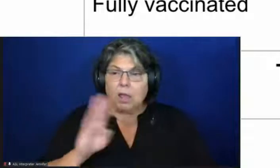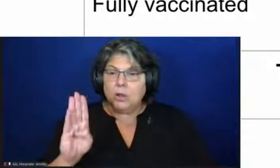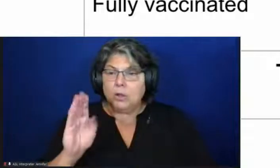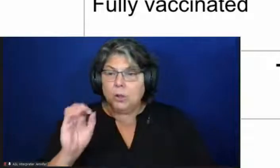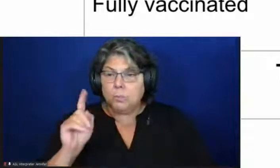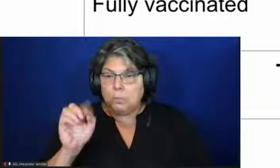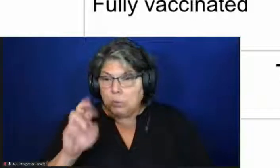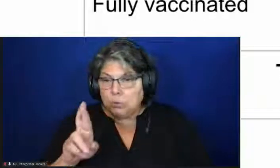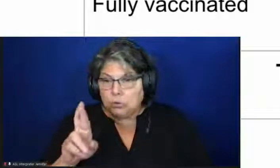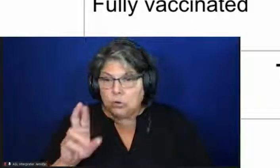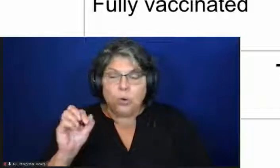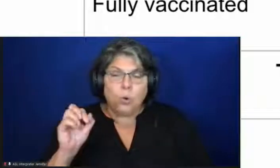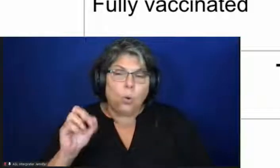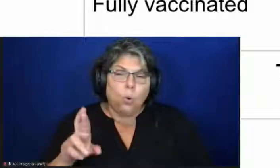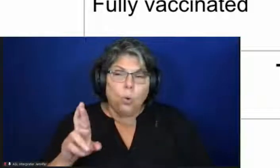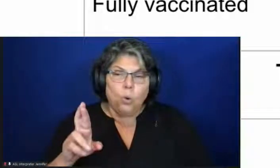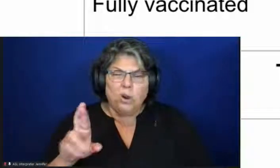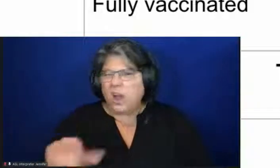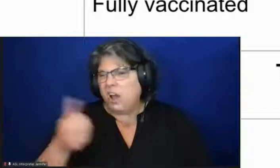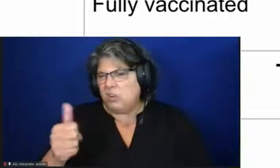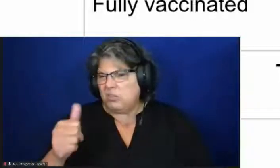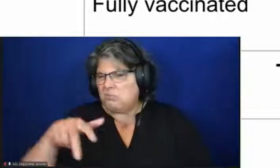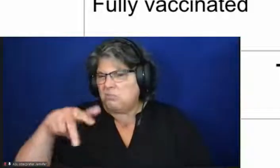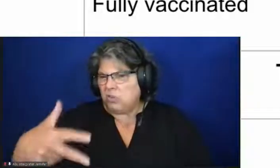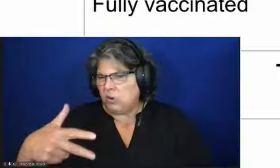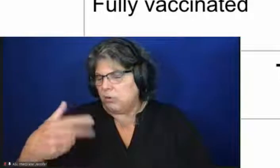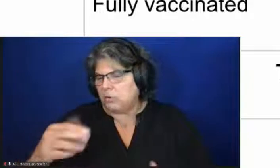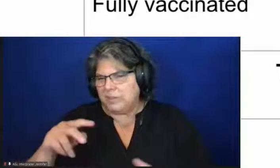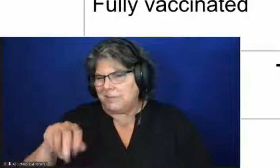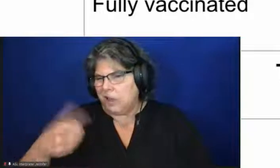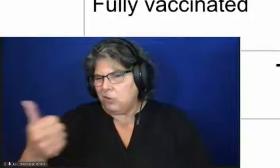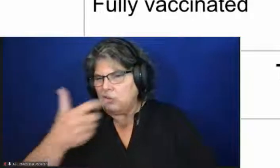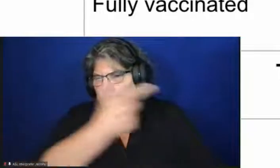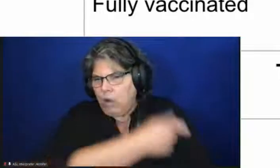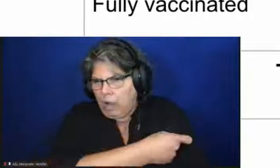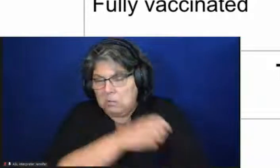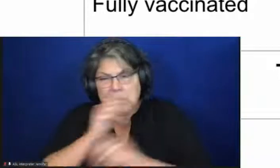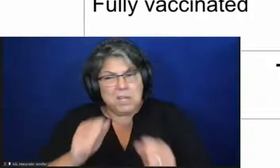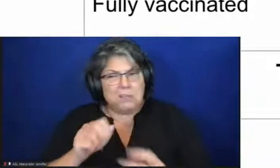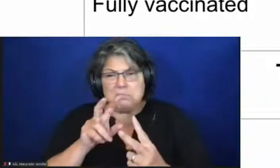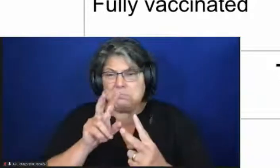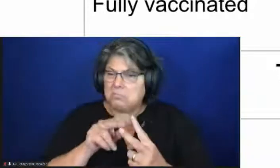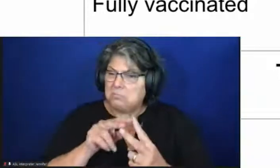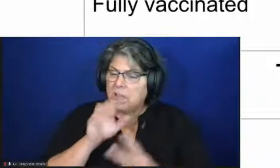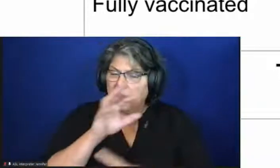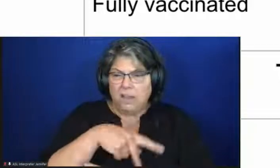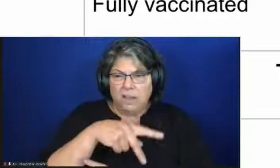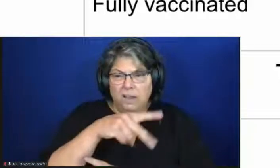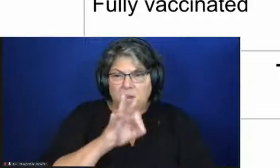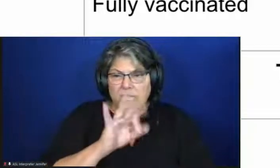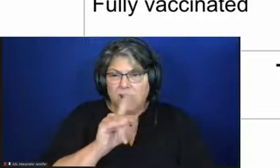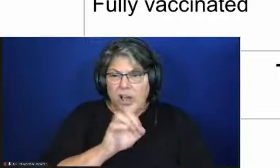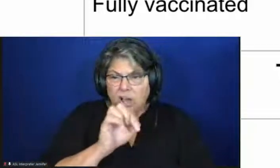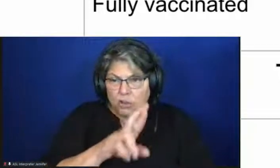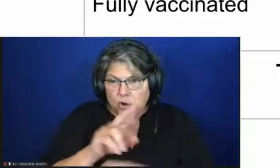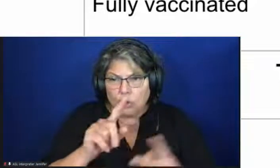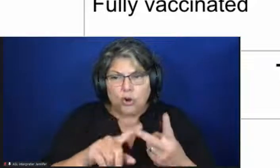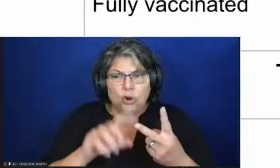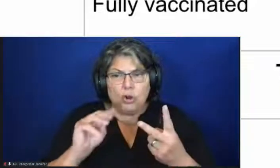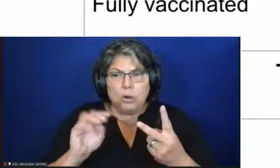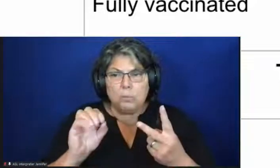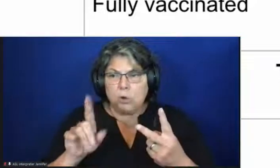or another shot, they could get Pfizer or Moderna at this point. So